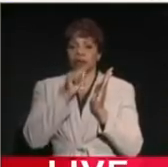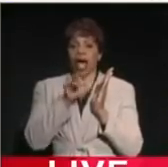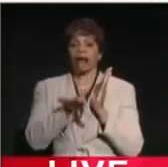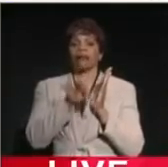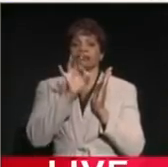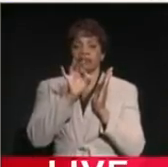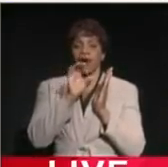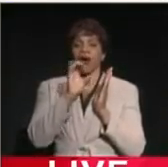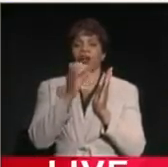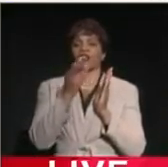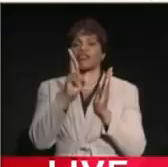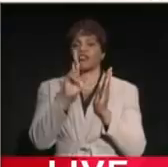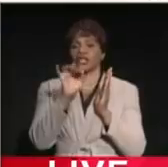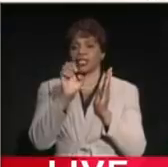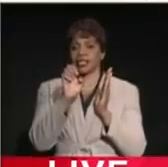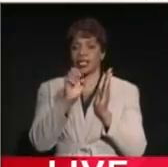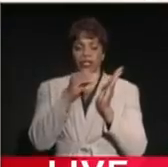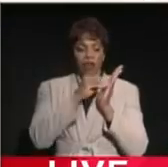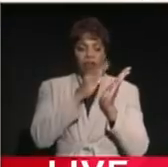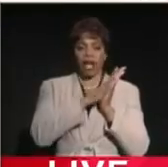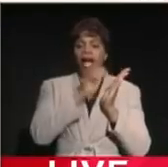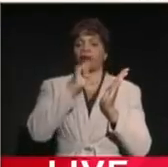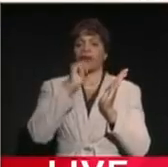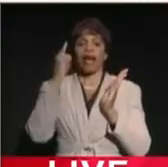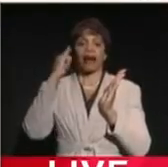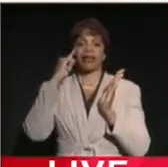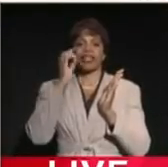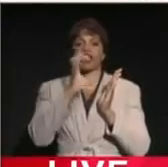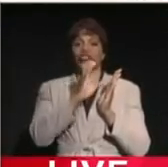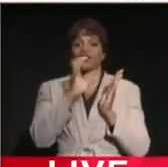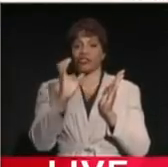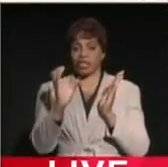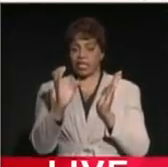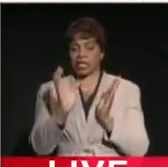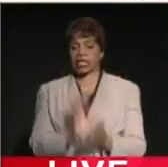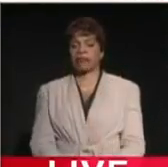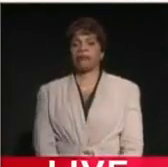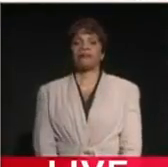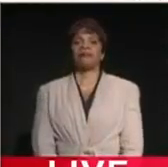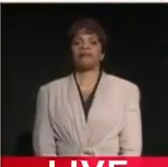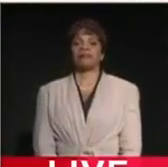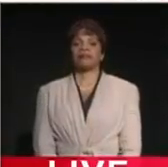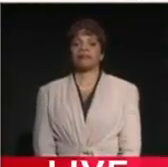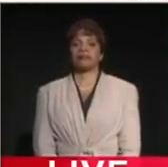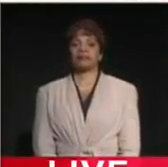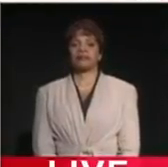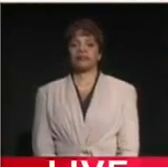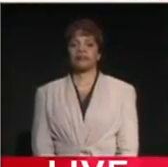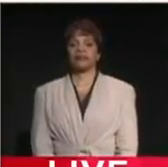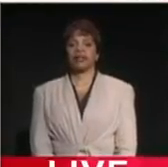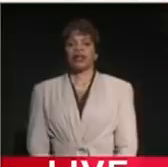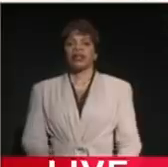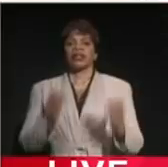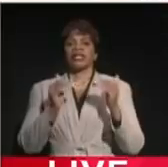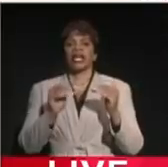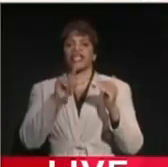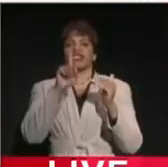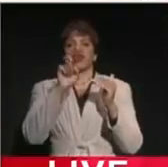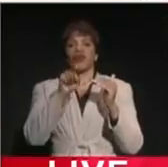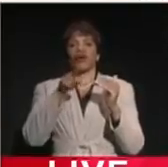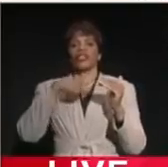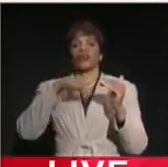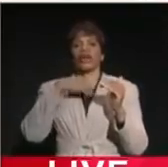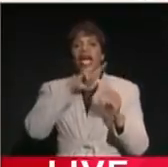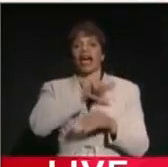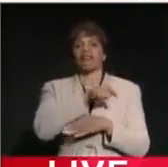Very much on the record that I will not consider Chris Christie. All right. This next question, you know, we held a